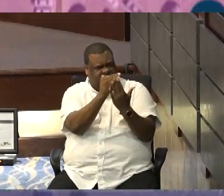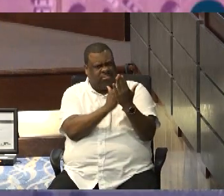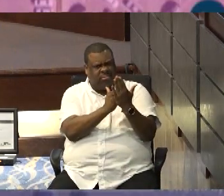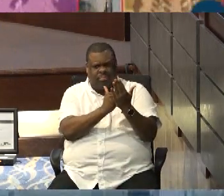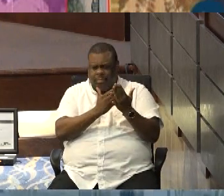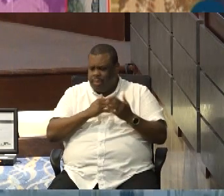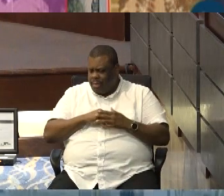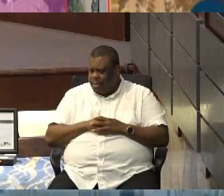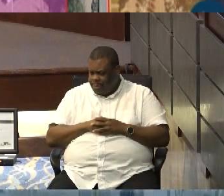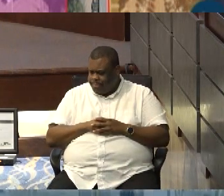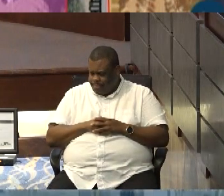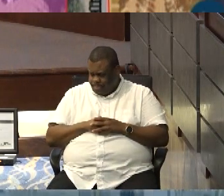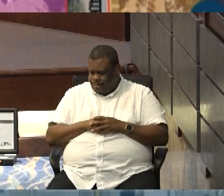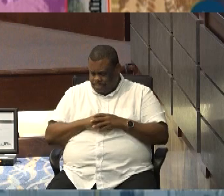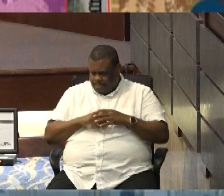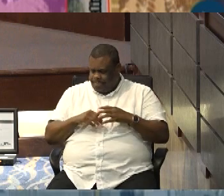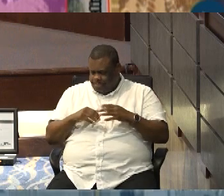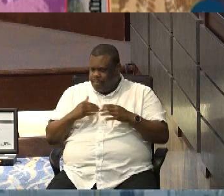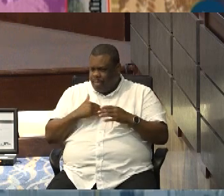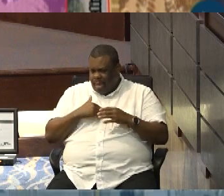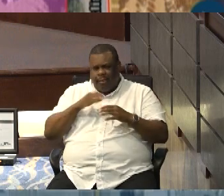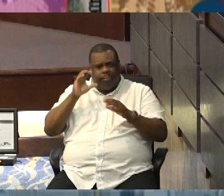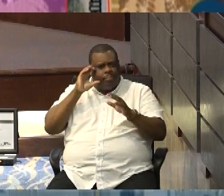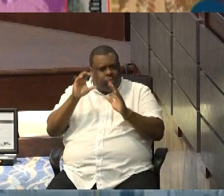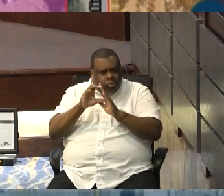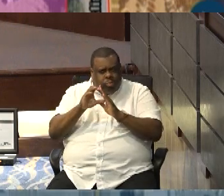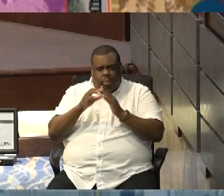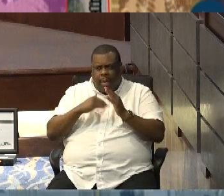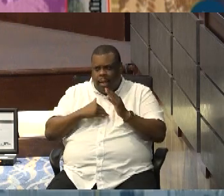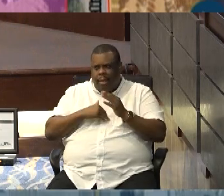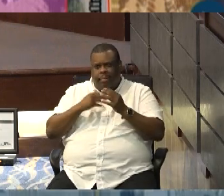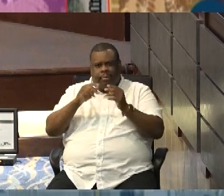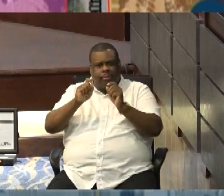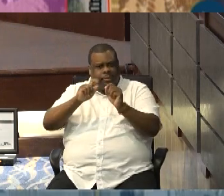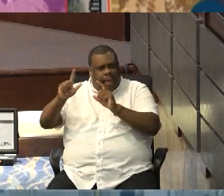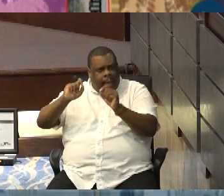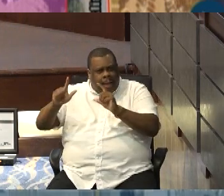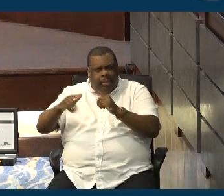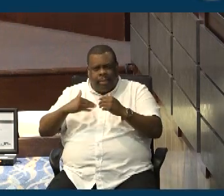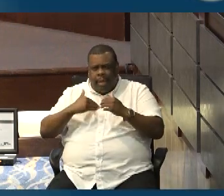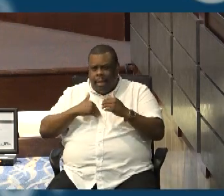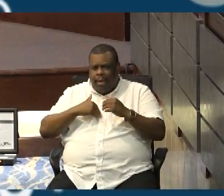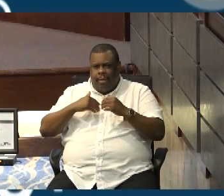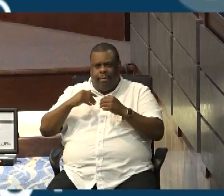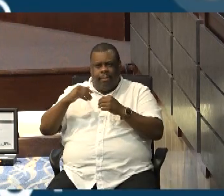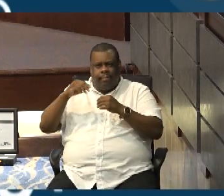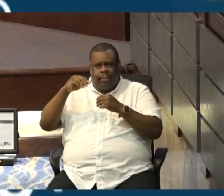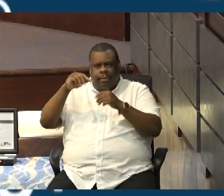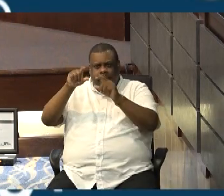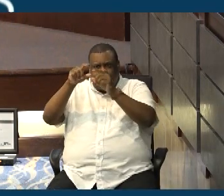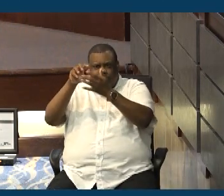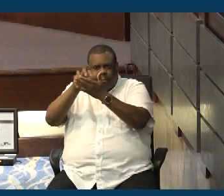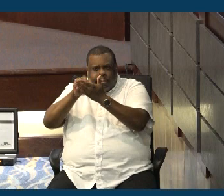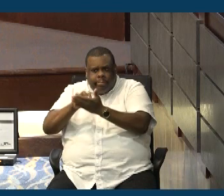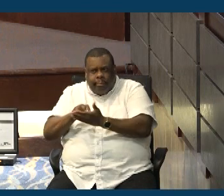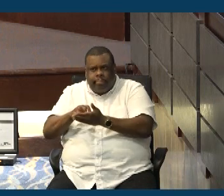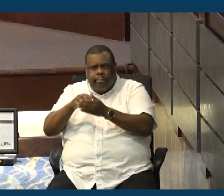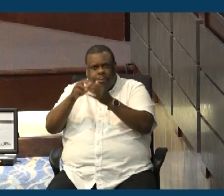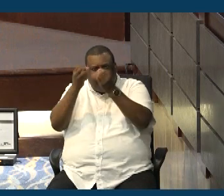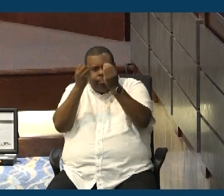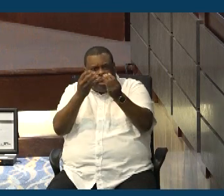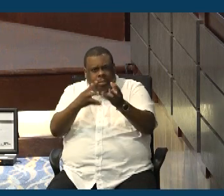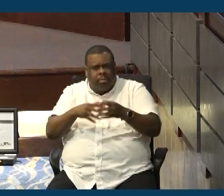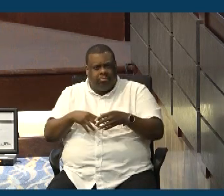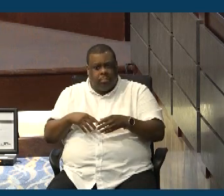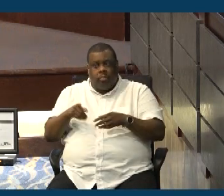them a picture of what is on the site so they can see what is there. If you continue here, we like to tell the story that